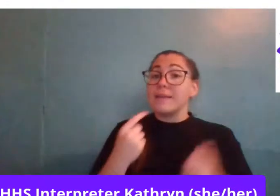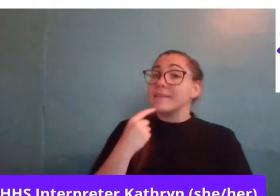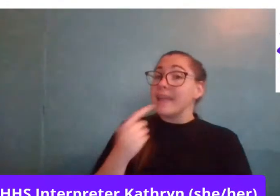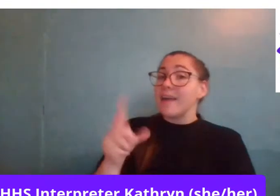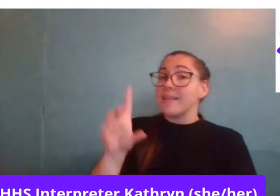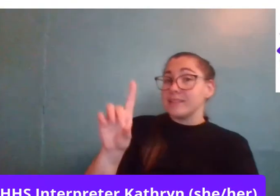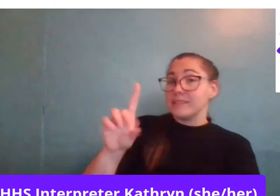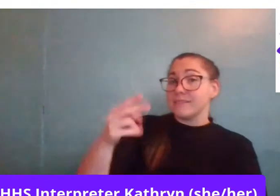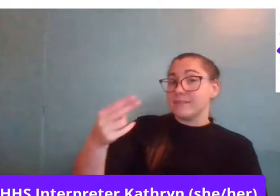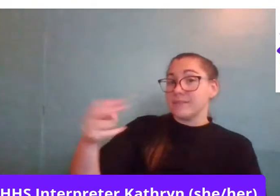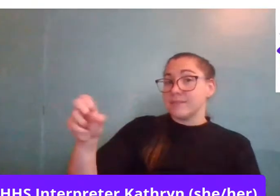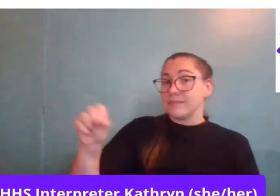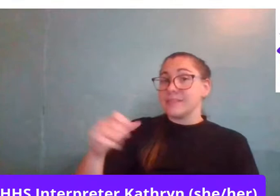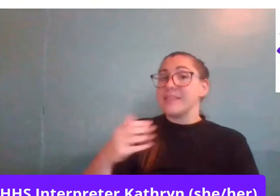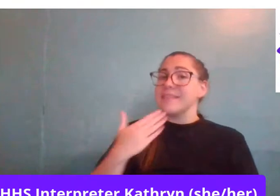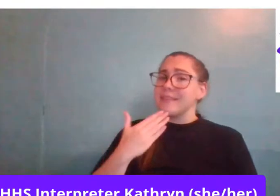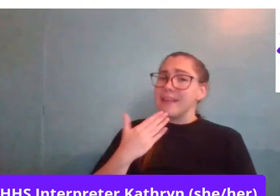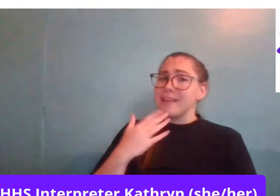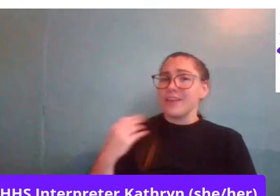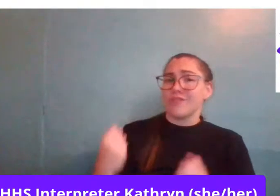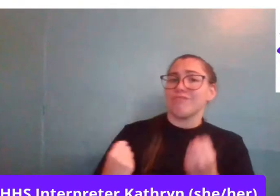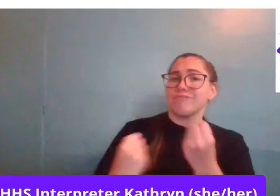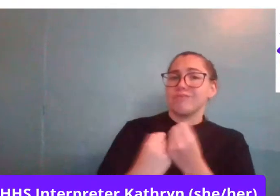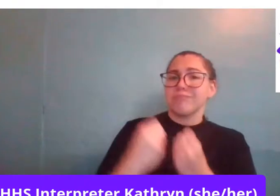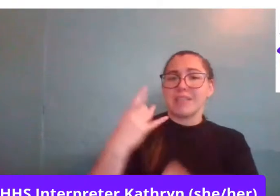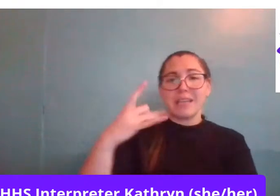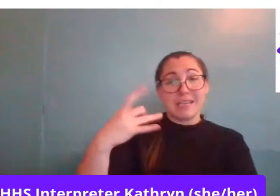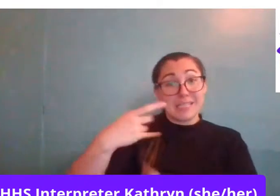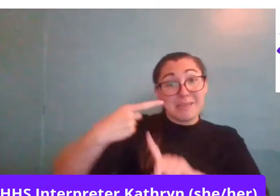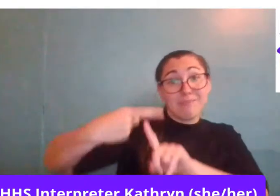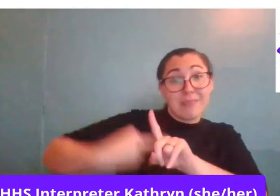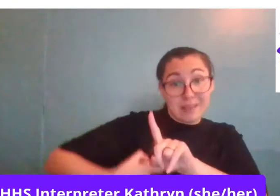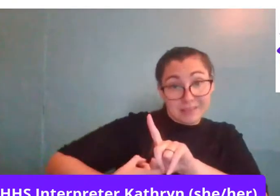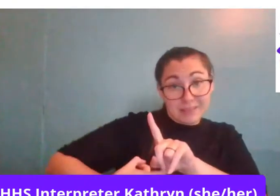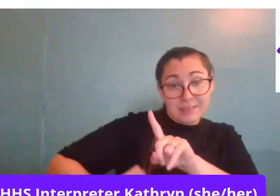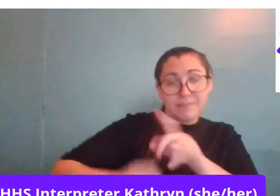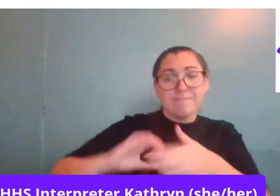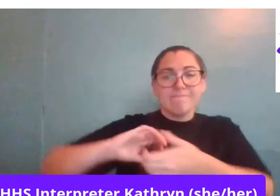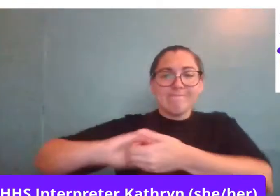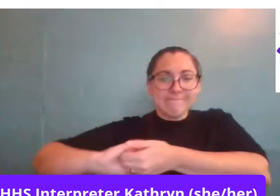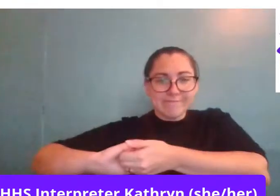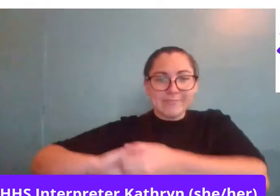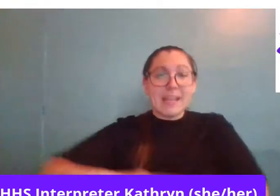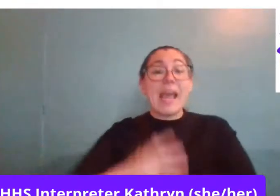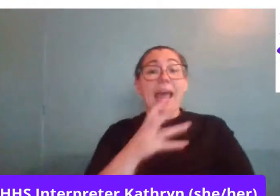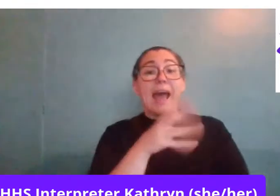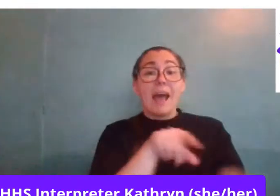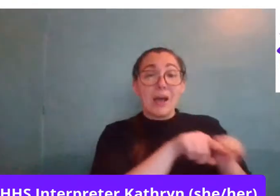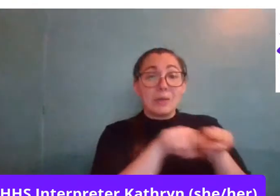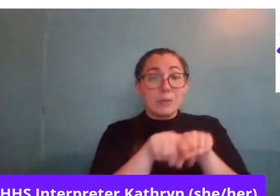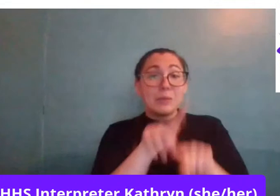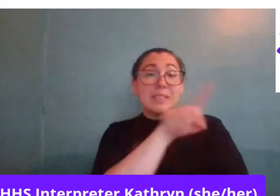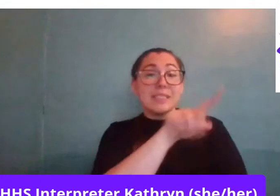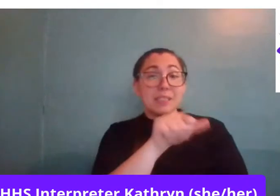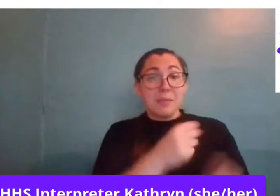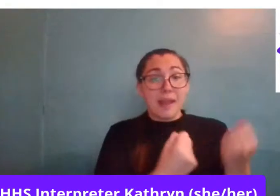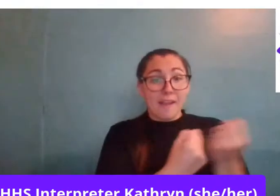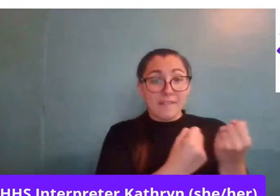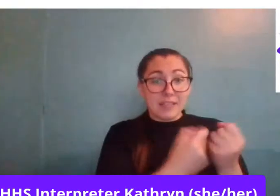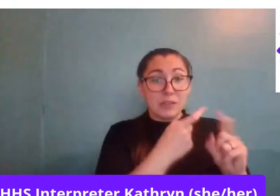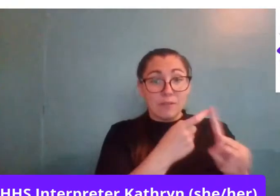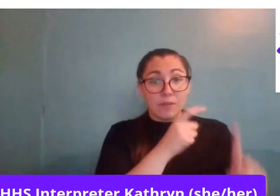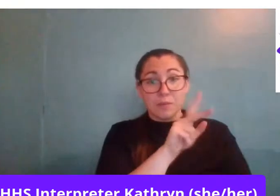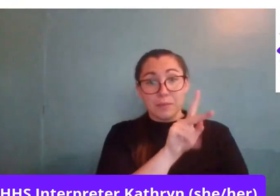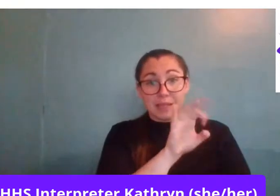Hearing for rolling with us over the last 18 months. And we want to say thank you to Disability Advocates of Kent County